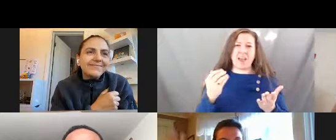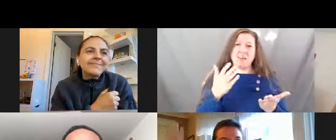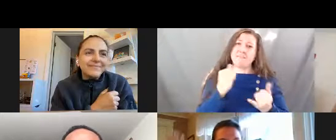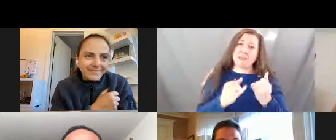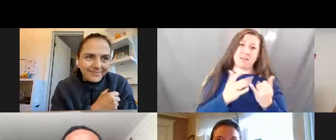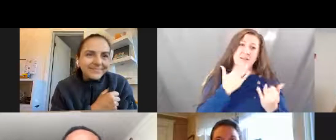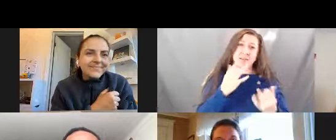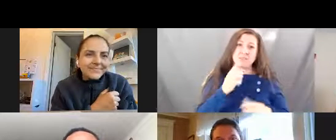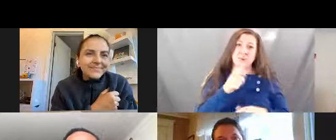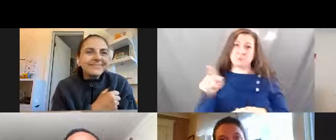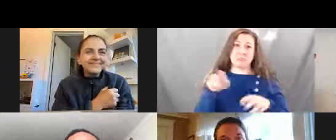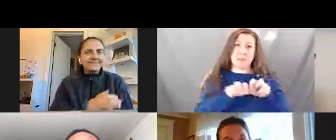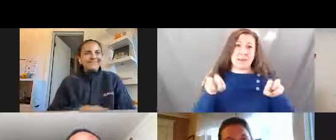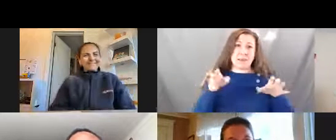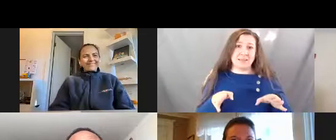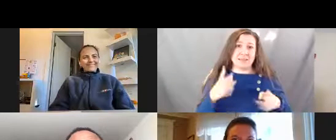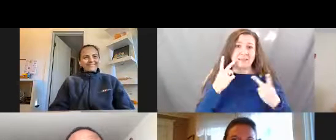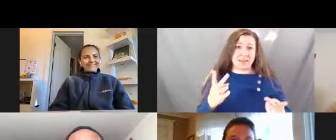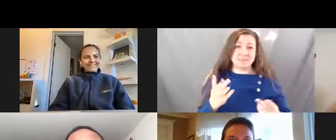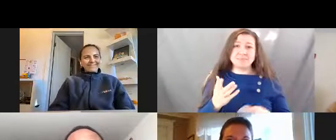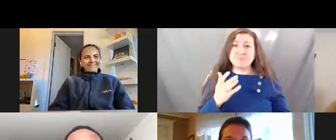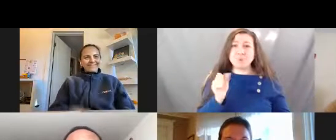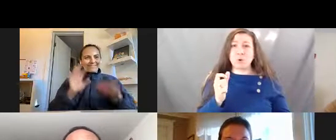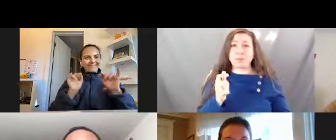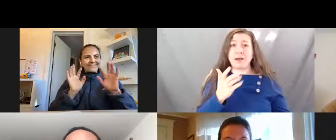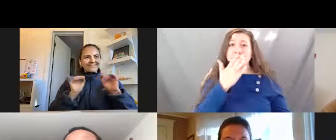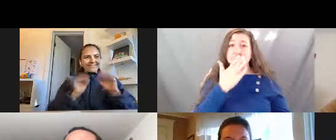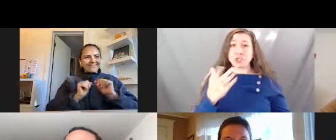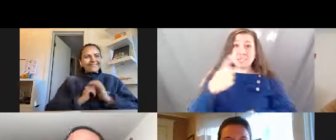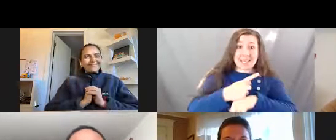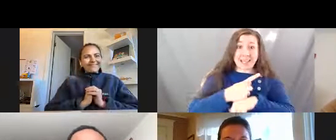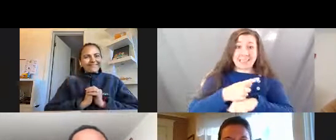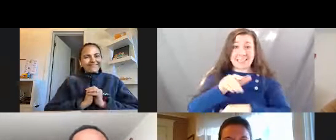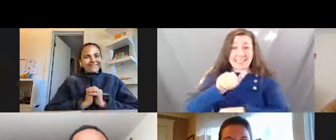guest storytellers. So hope everyone has a great evening, a great day,